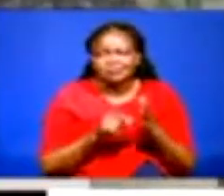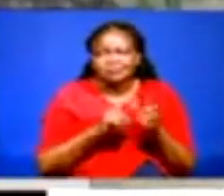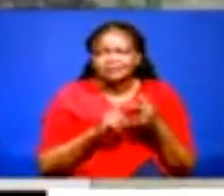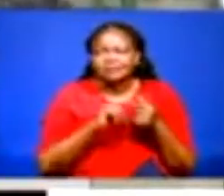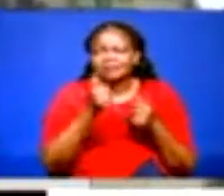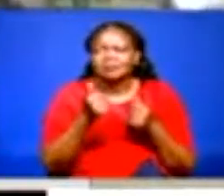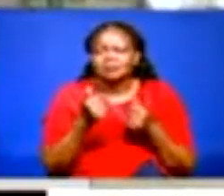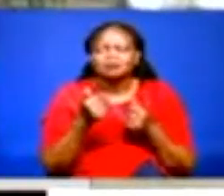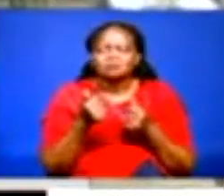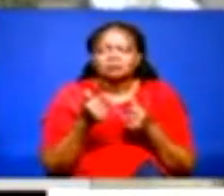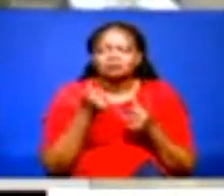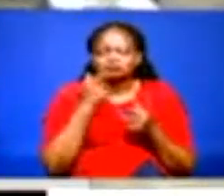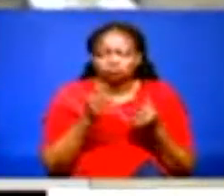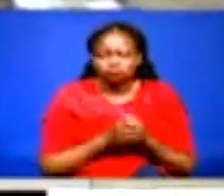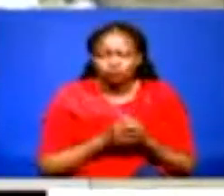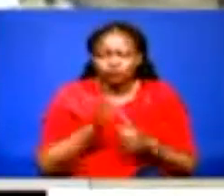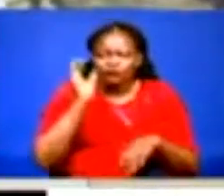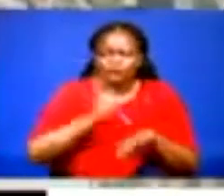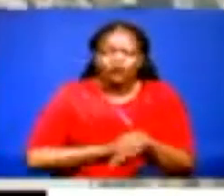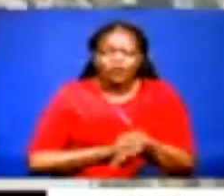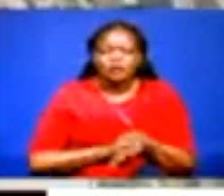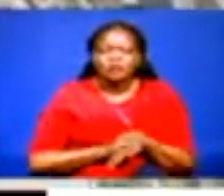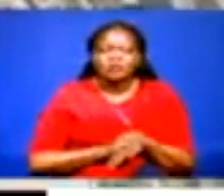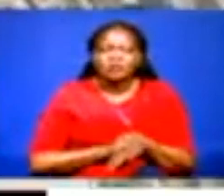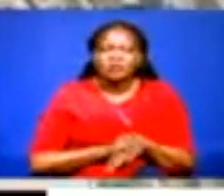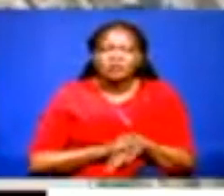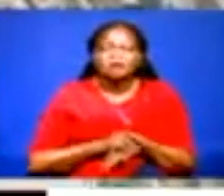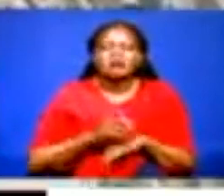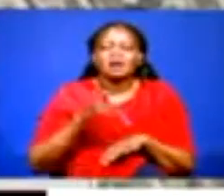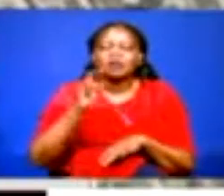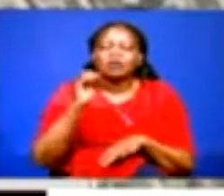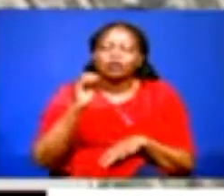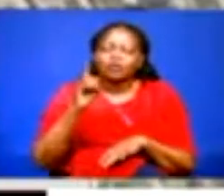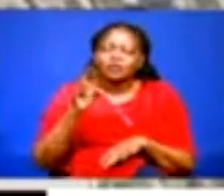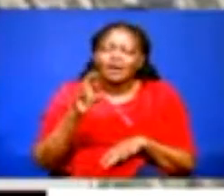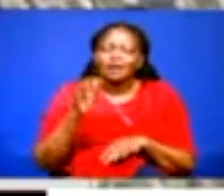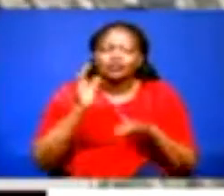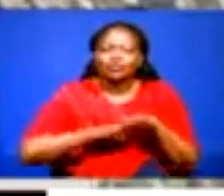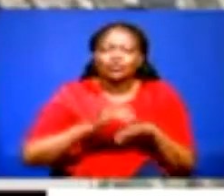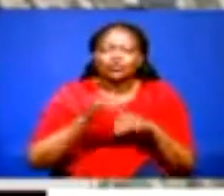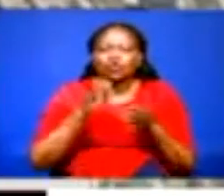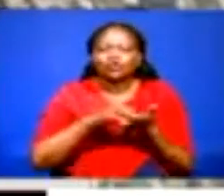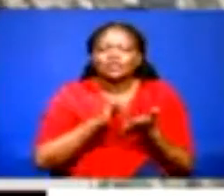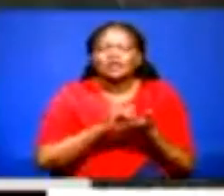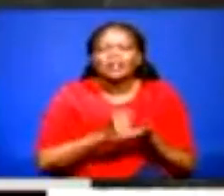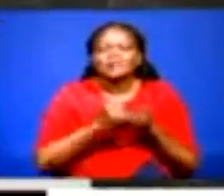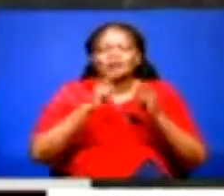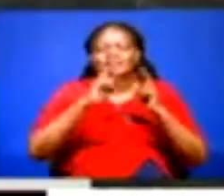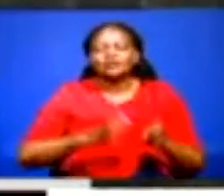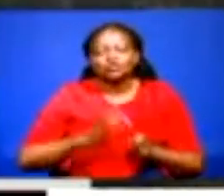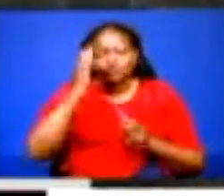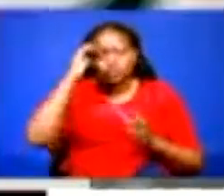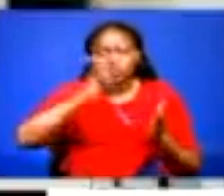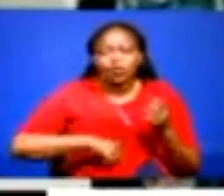recorder and flight data recorder from the flight, both in good condition, which could help investigators determine what